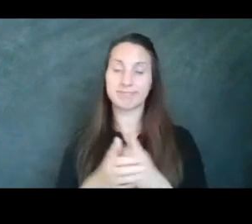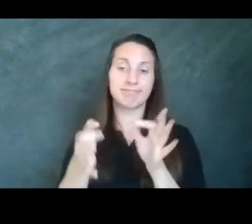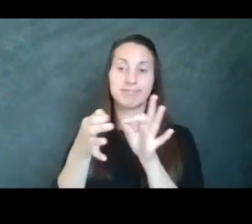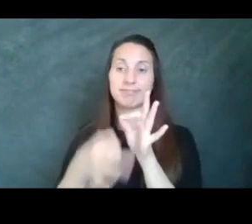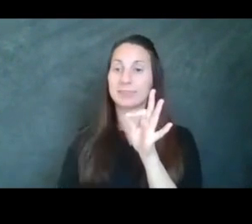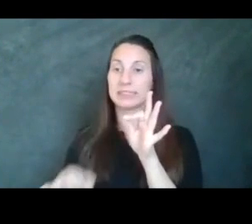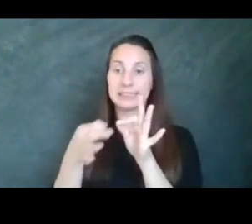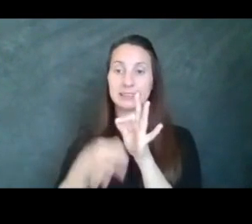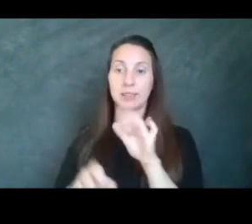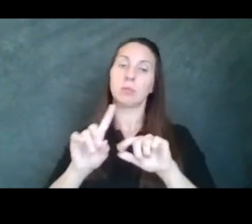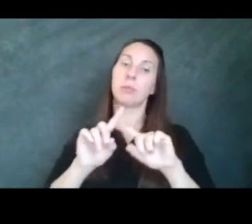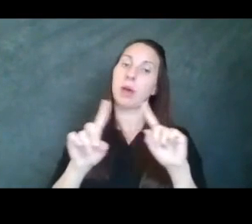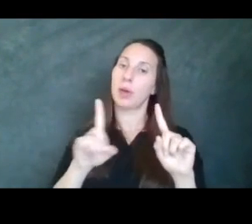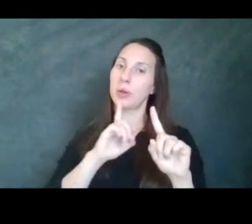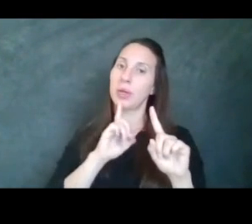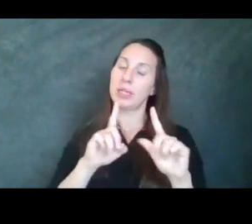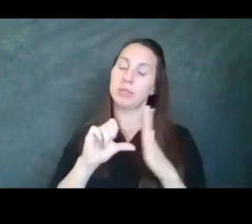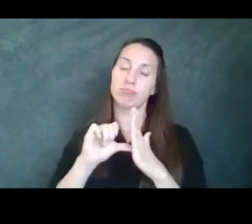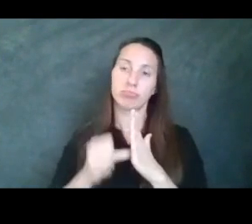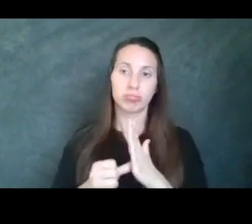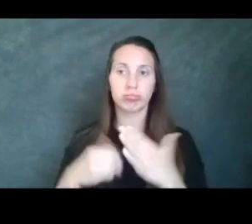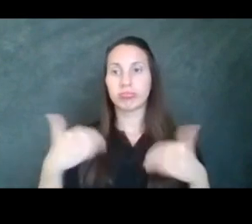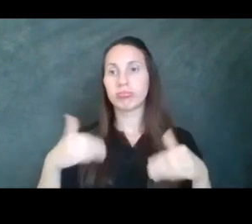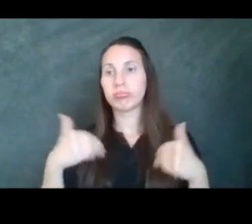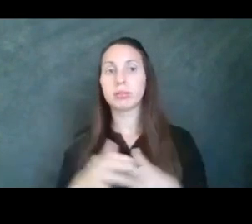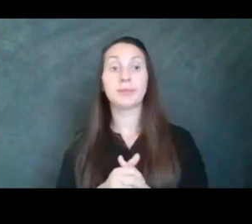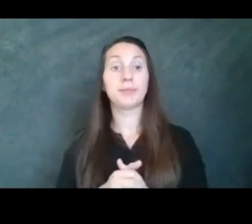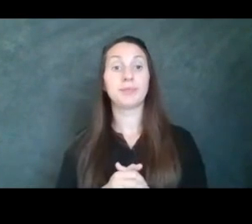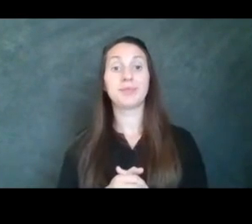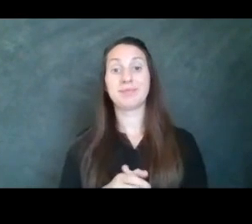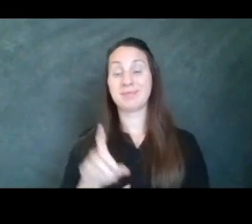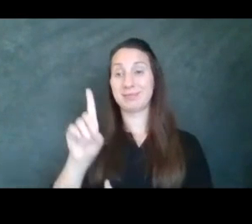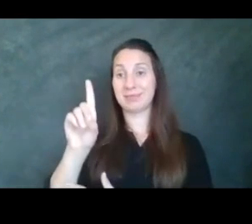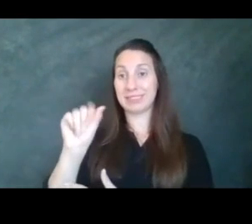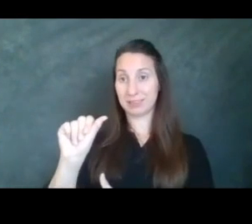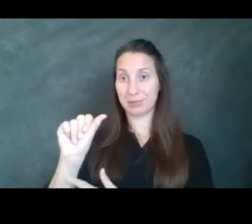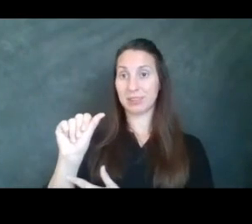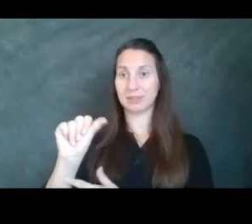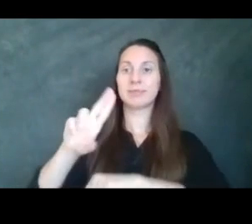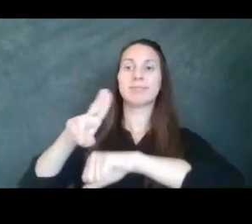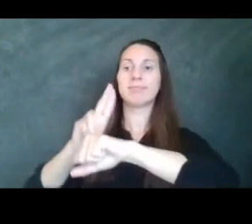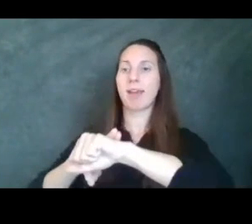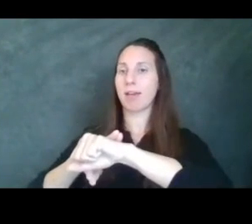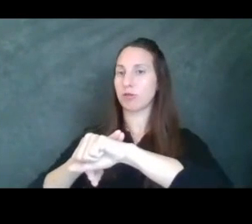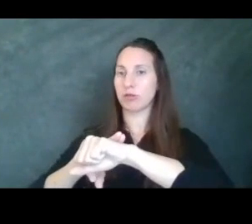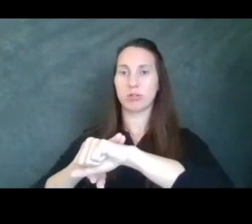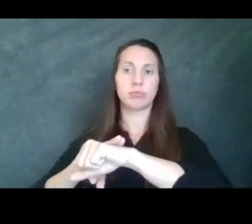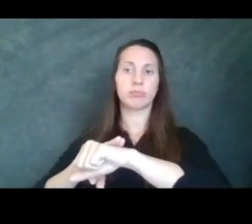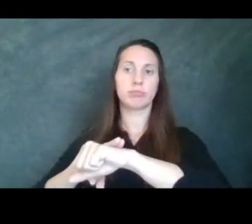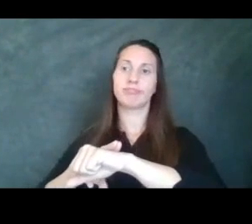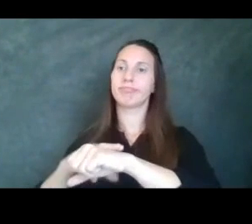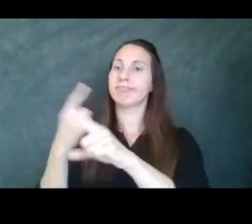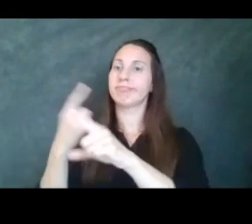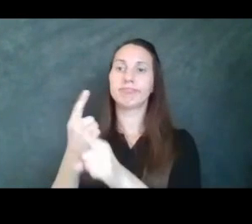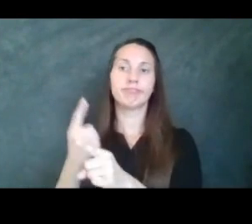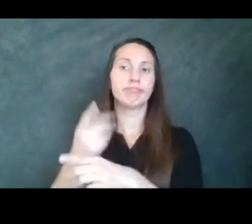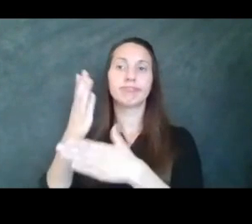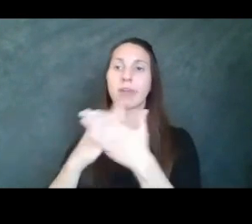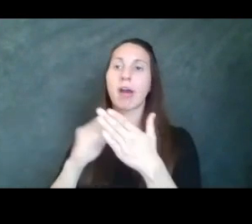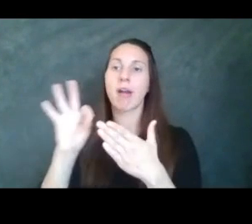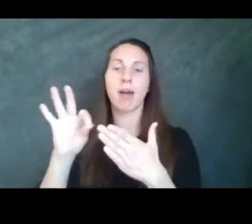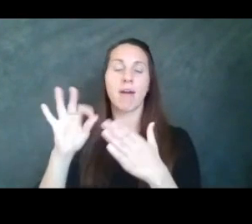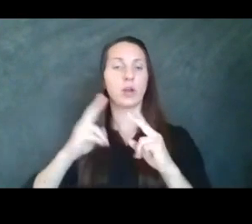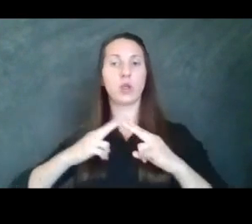but very profound, that disability is a natural and normal part of the human experience that in no